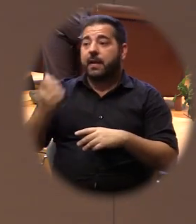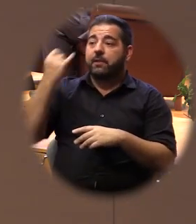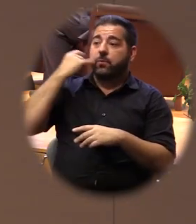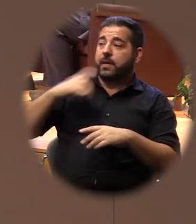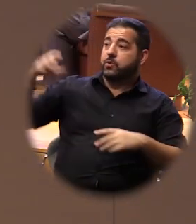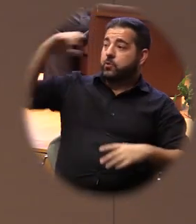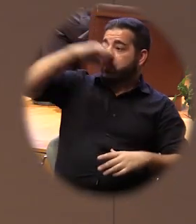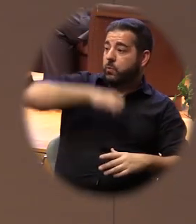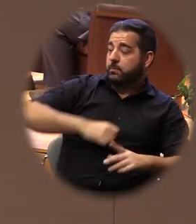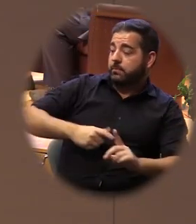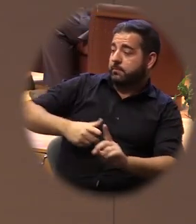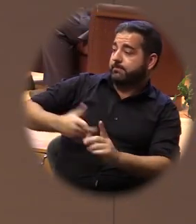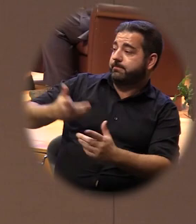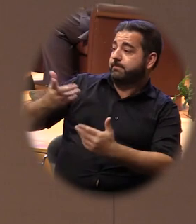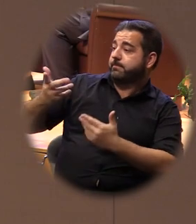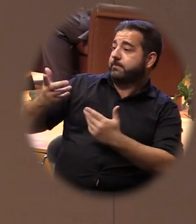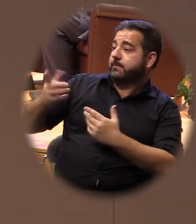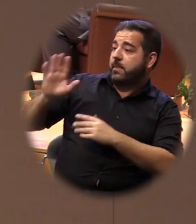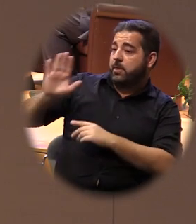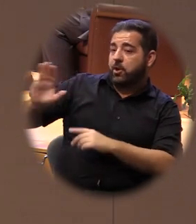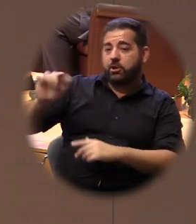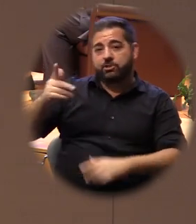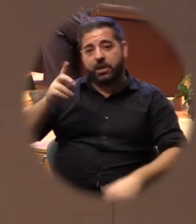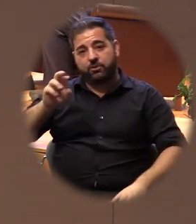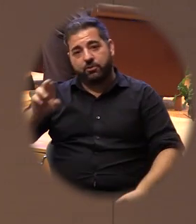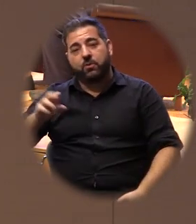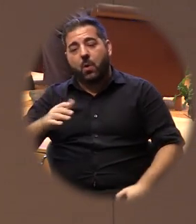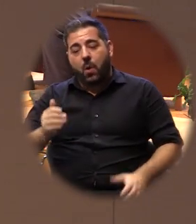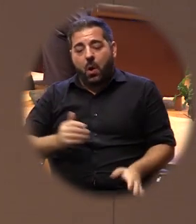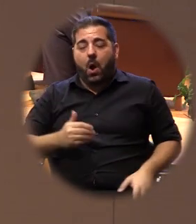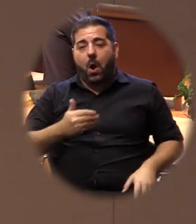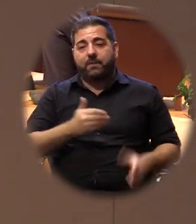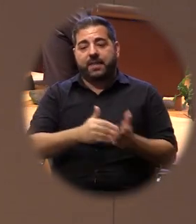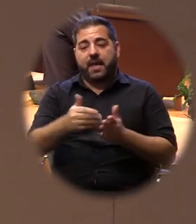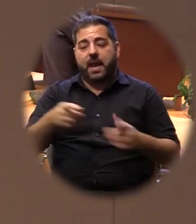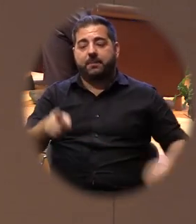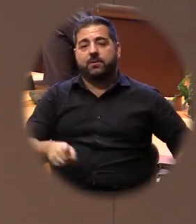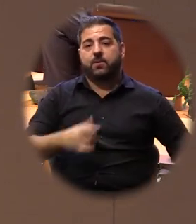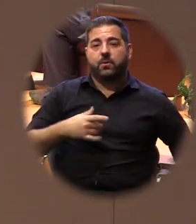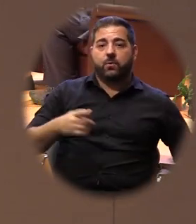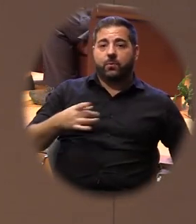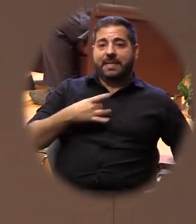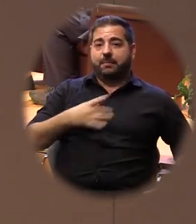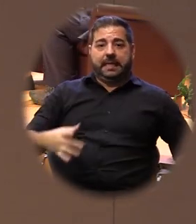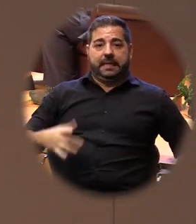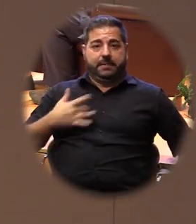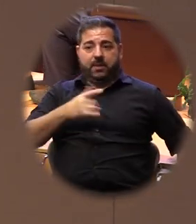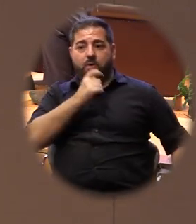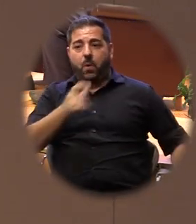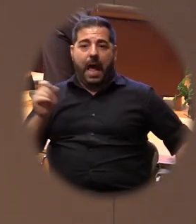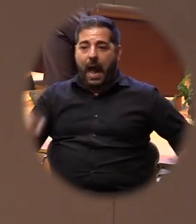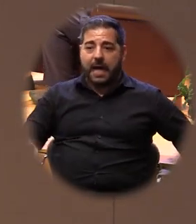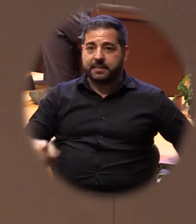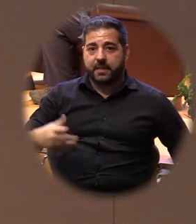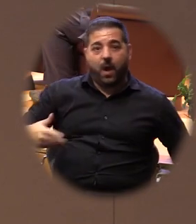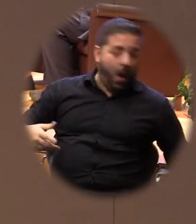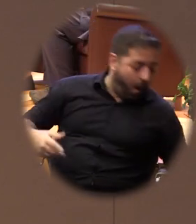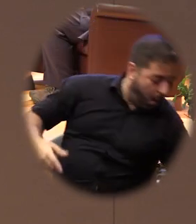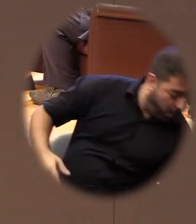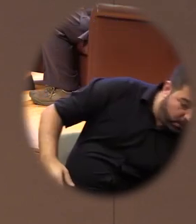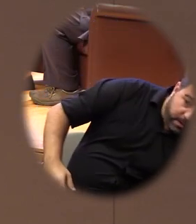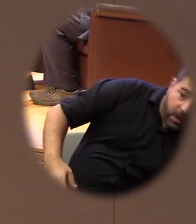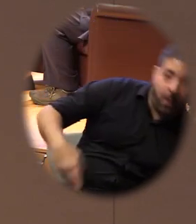an assumption about their gender, as we often do, we don't generally ask them to drop their trousers so that we can check if their genitalia